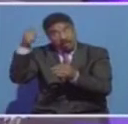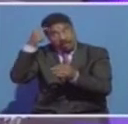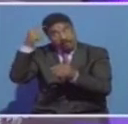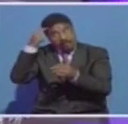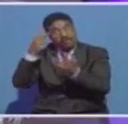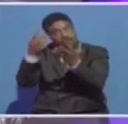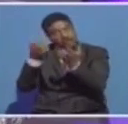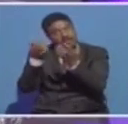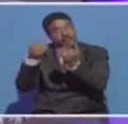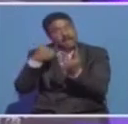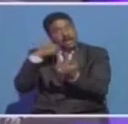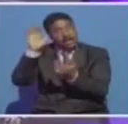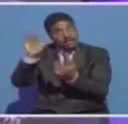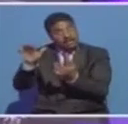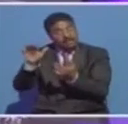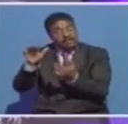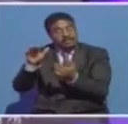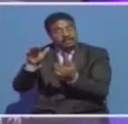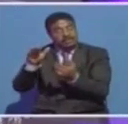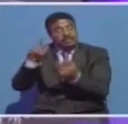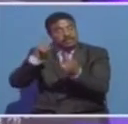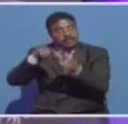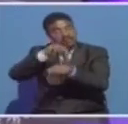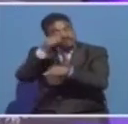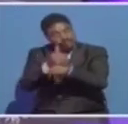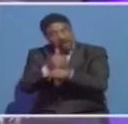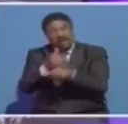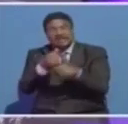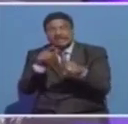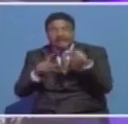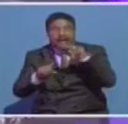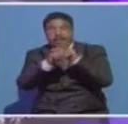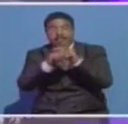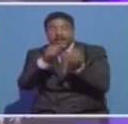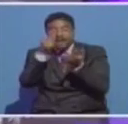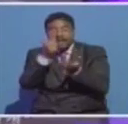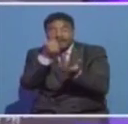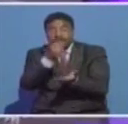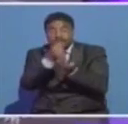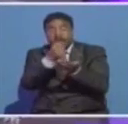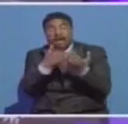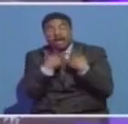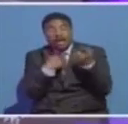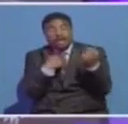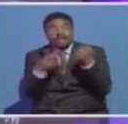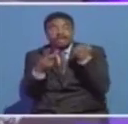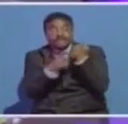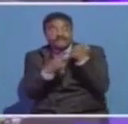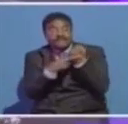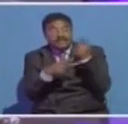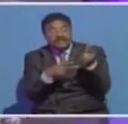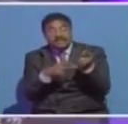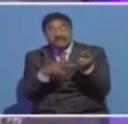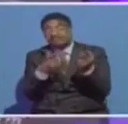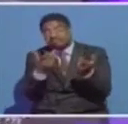has towards setting up a contingency fund, if you like. Right now, the Treasury has a contingency which deals with any